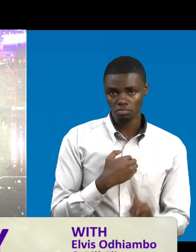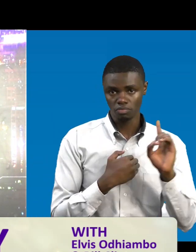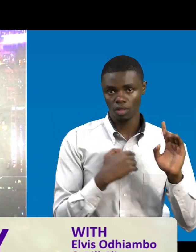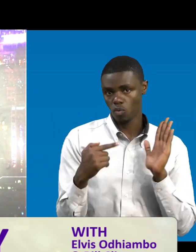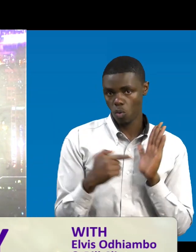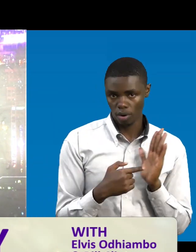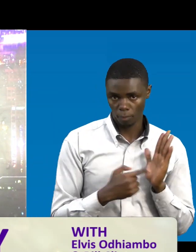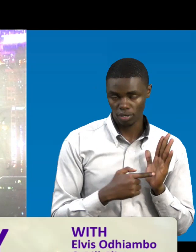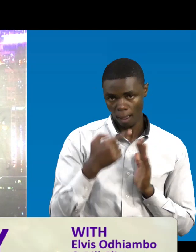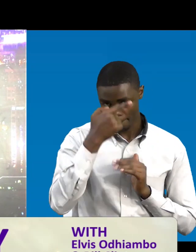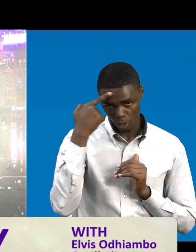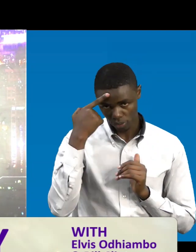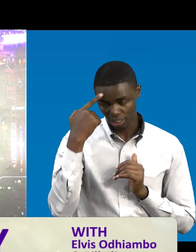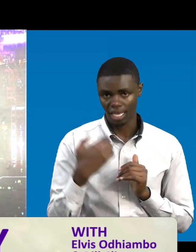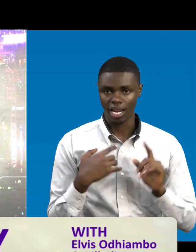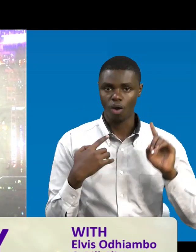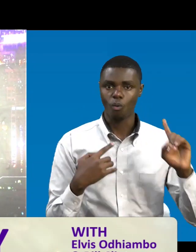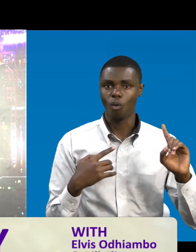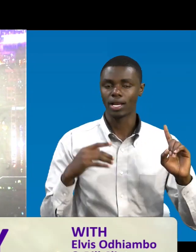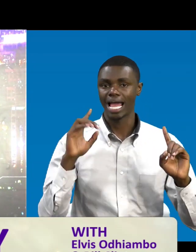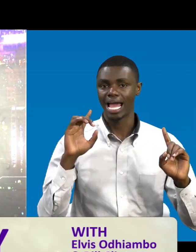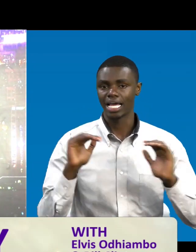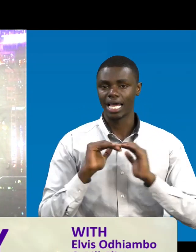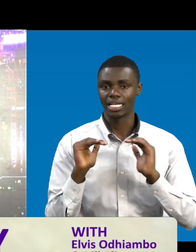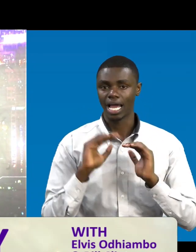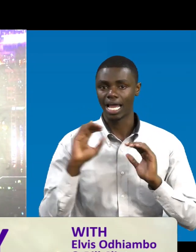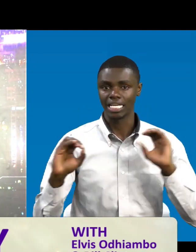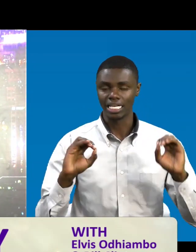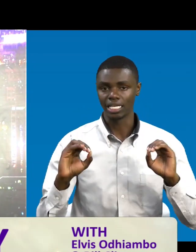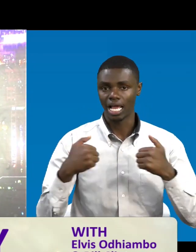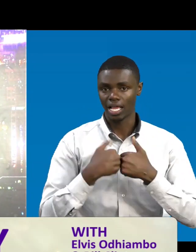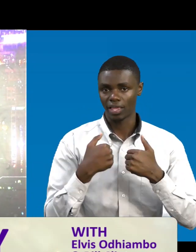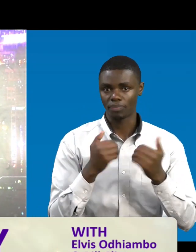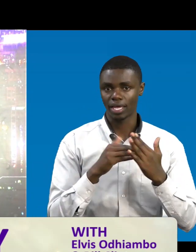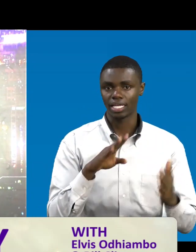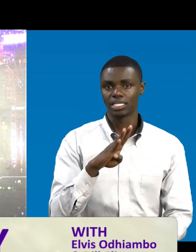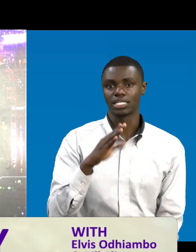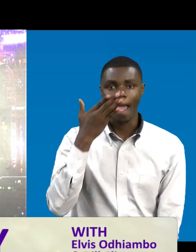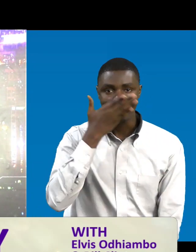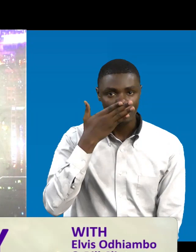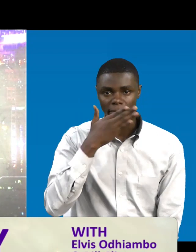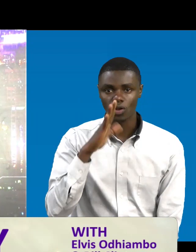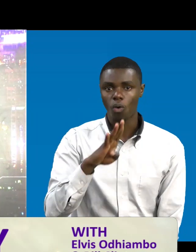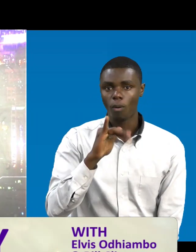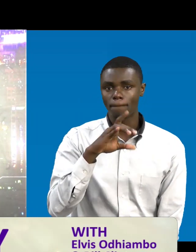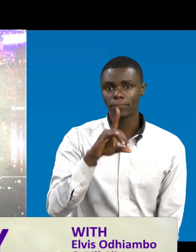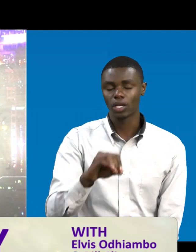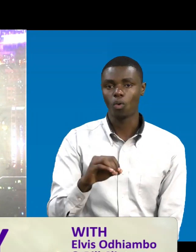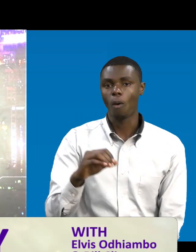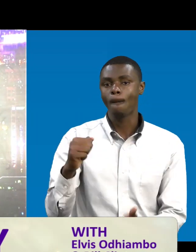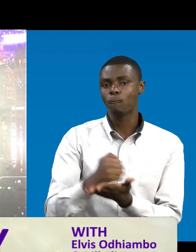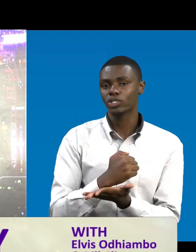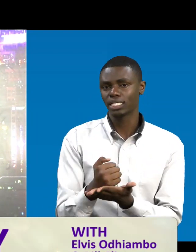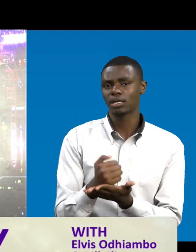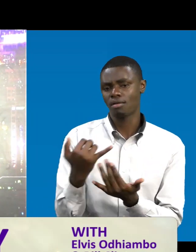point because they were held to a 0-0 game, that is against Bidco United. Now, Posta Rangers are